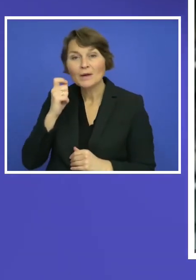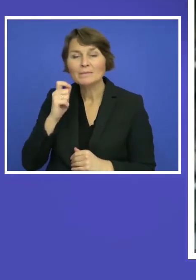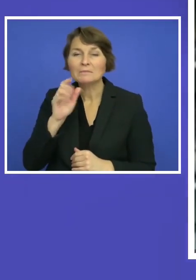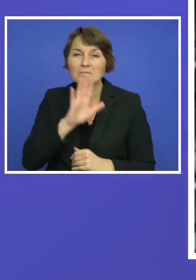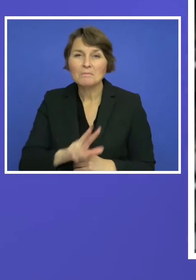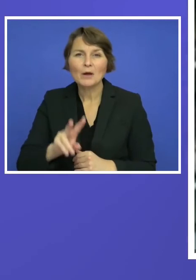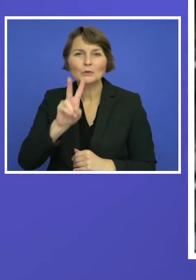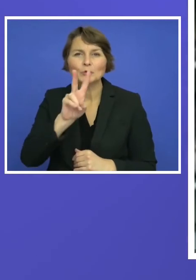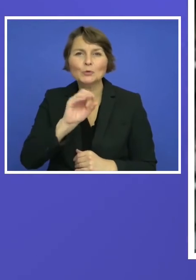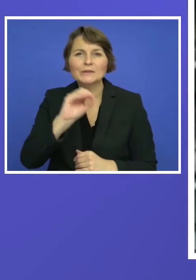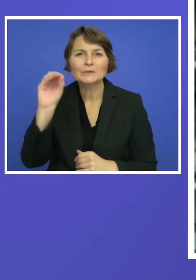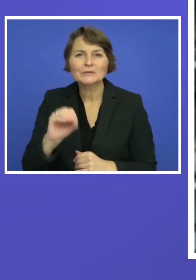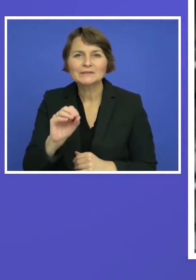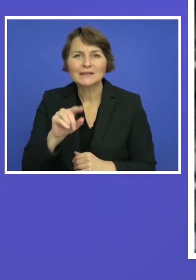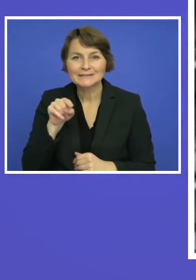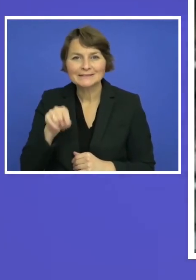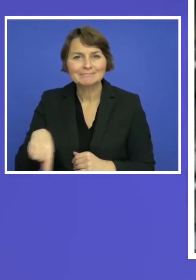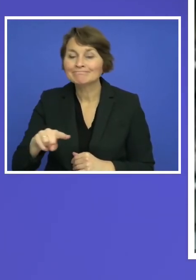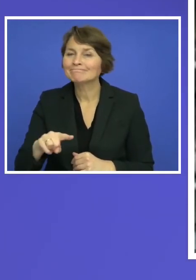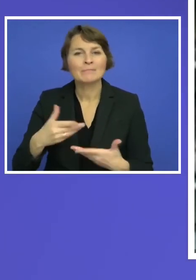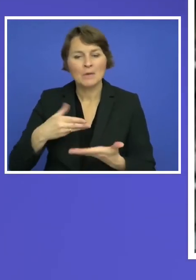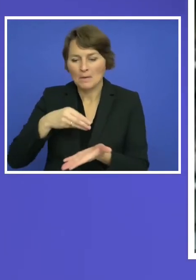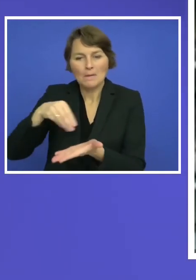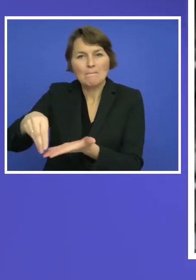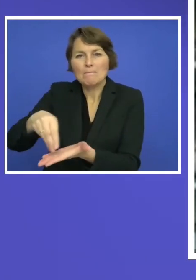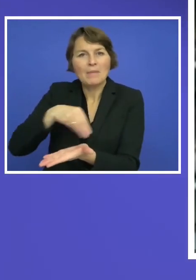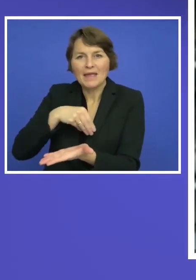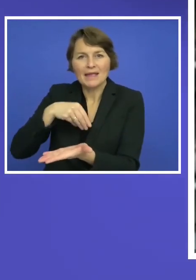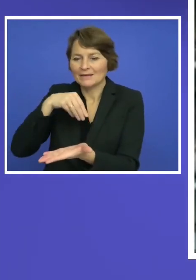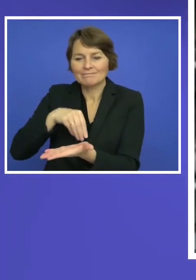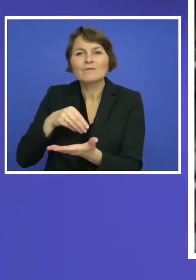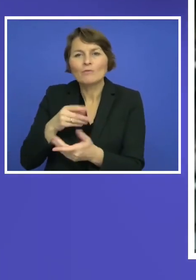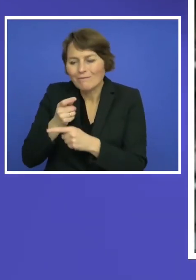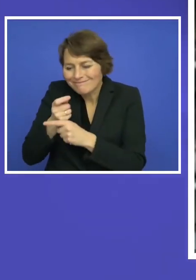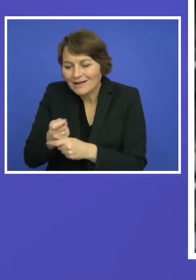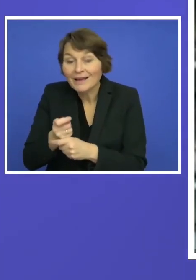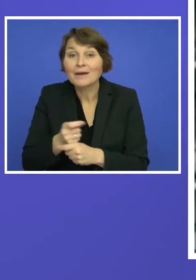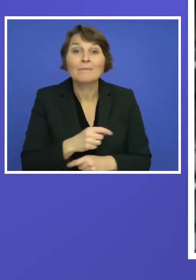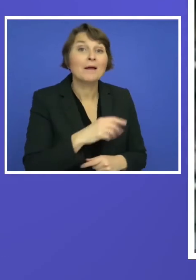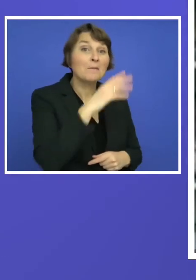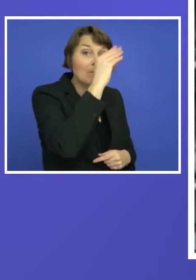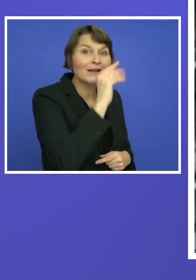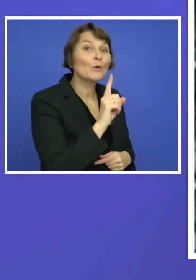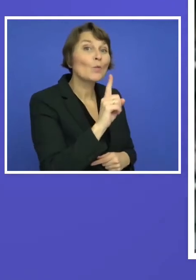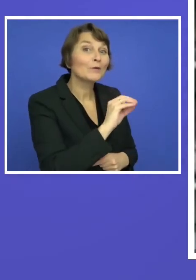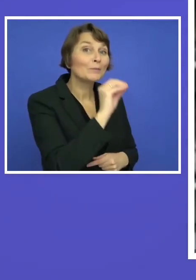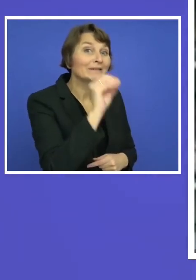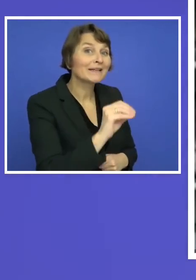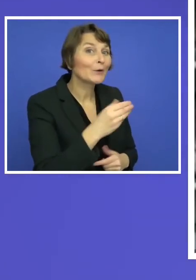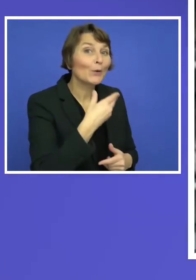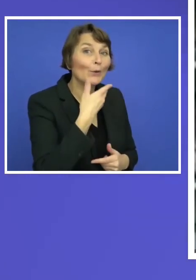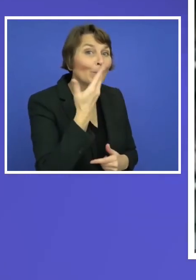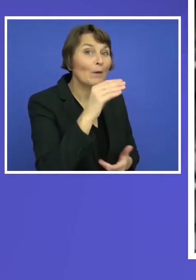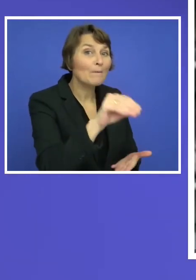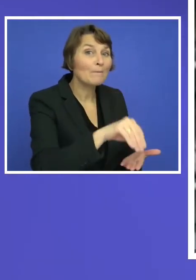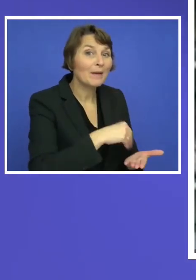unpaid care work compared to 1% of men. So, as we say in my country, in